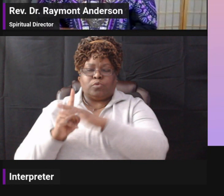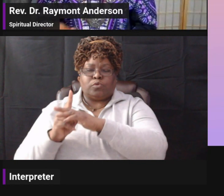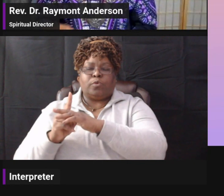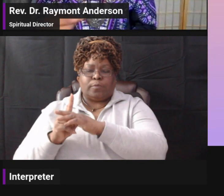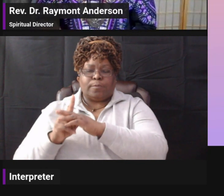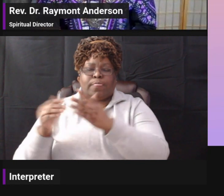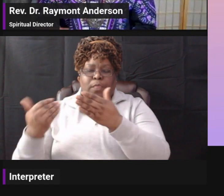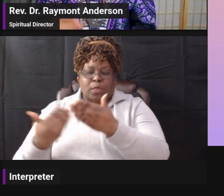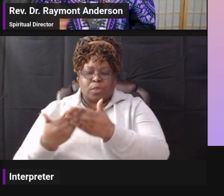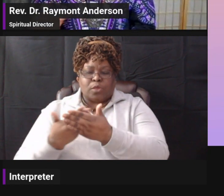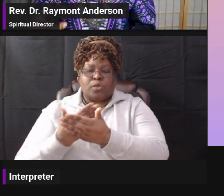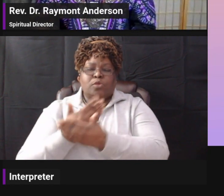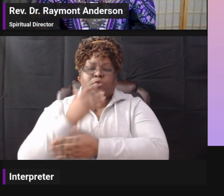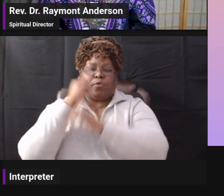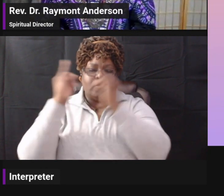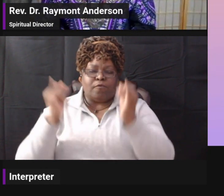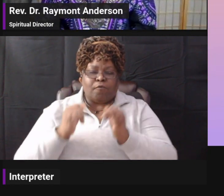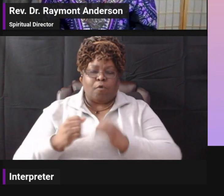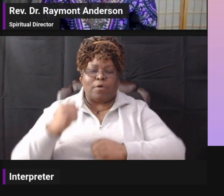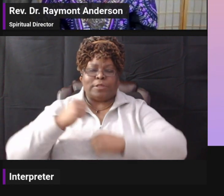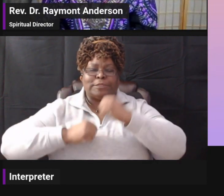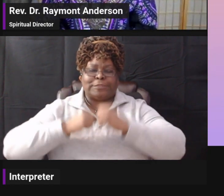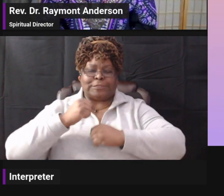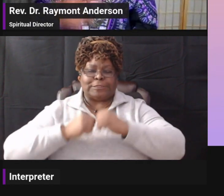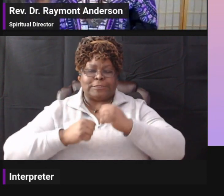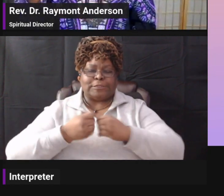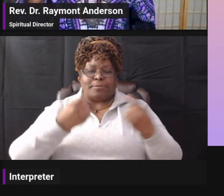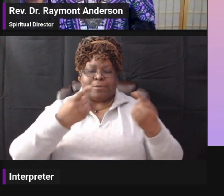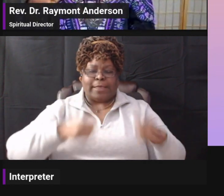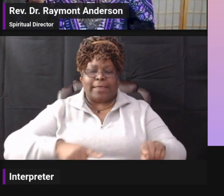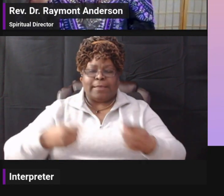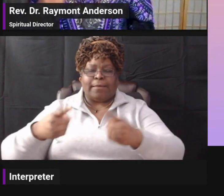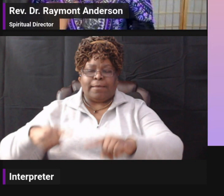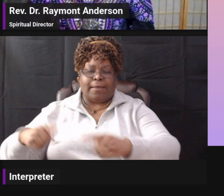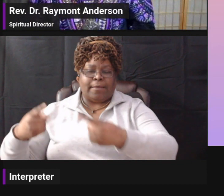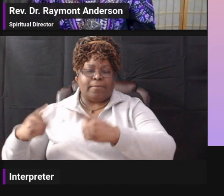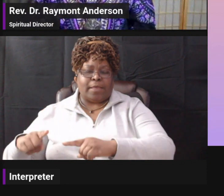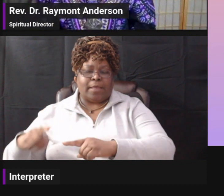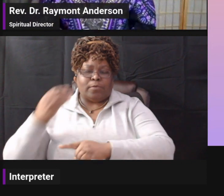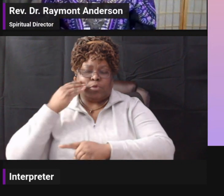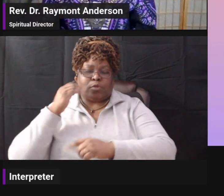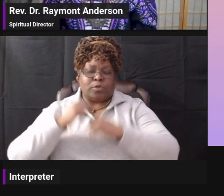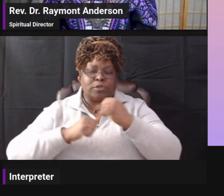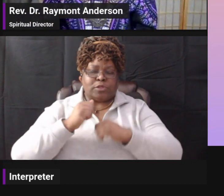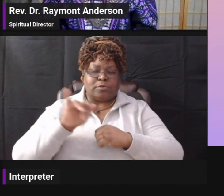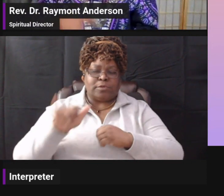new forms and systems are constantly flowing, systems that are